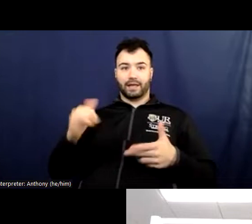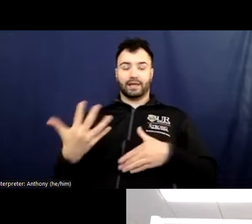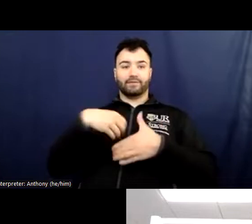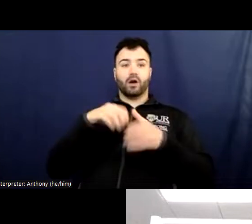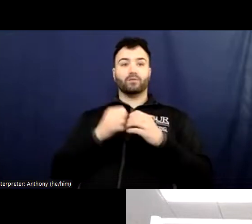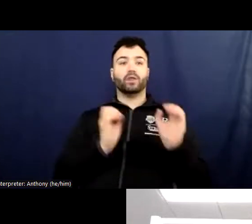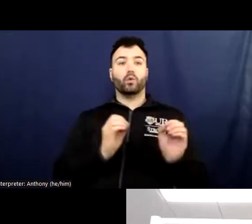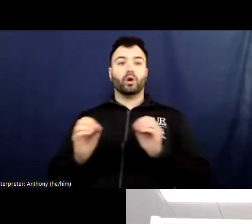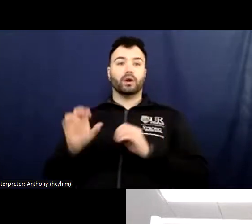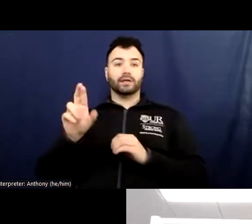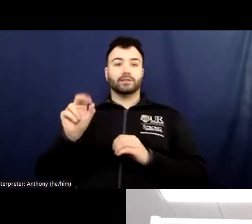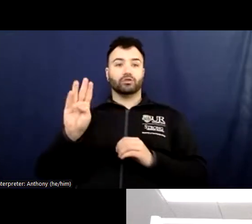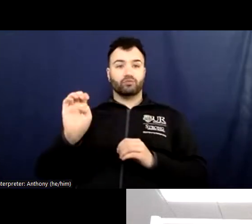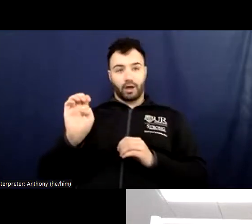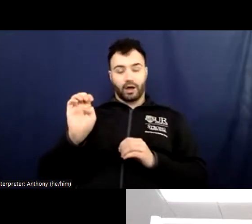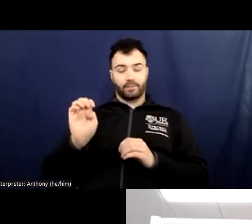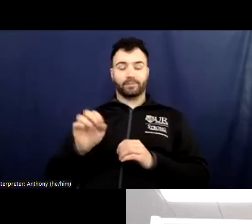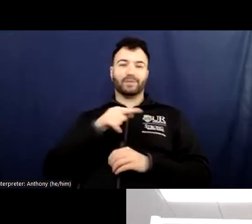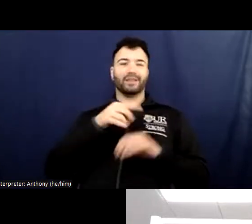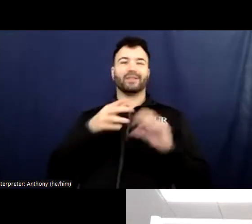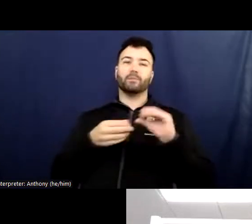is that basically Harry Anslinger killed